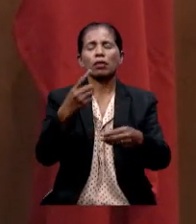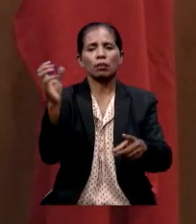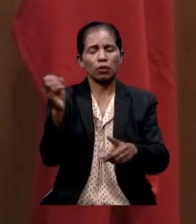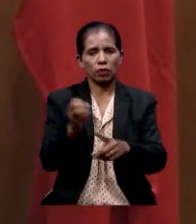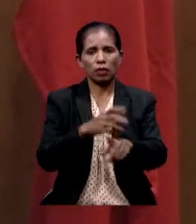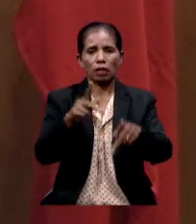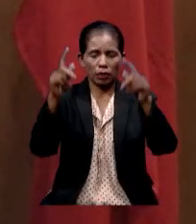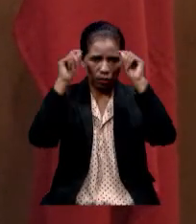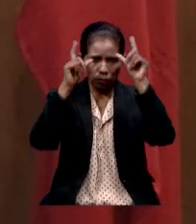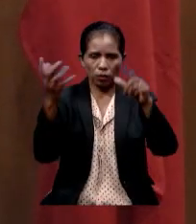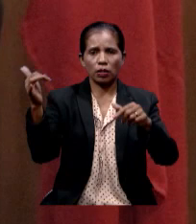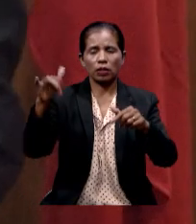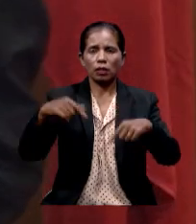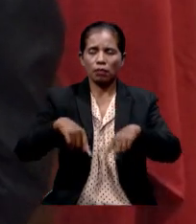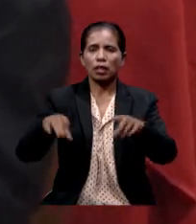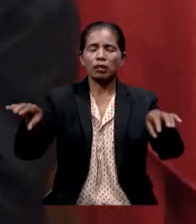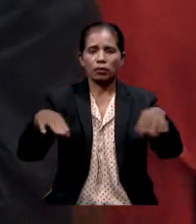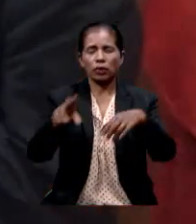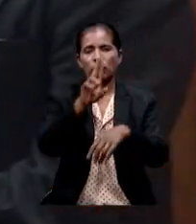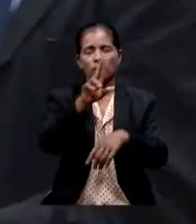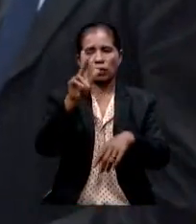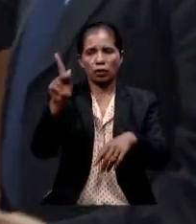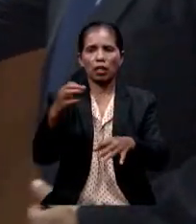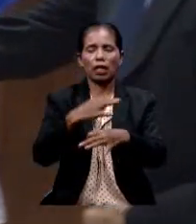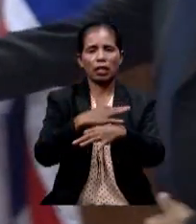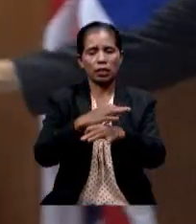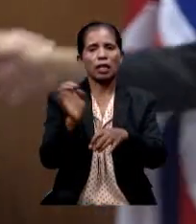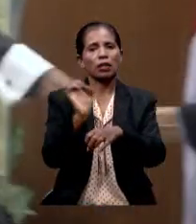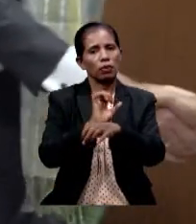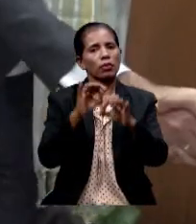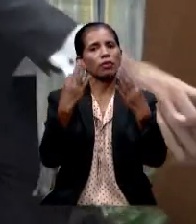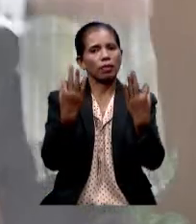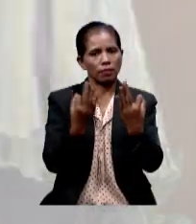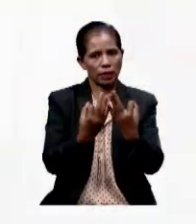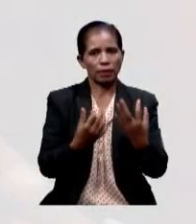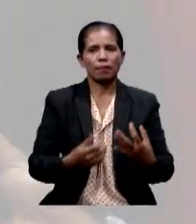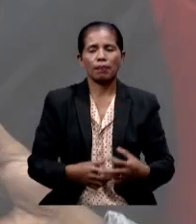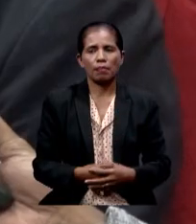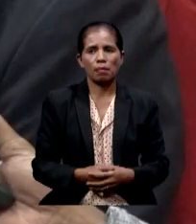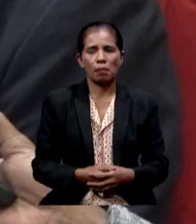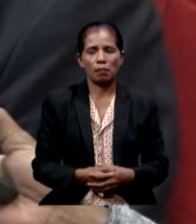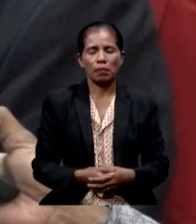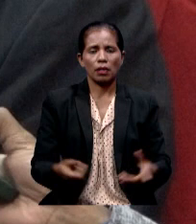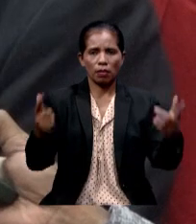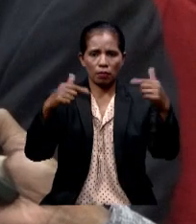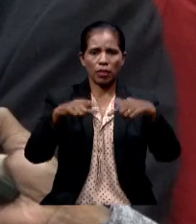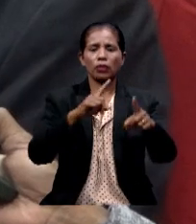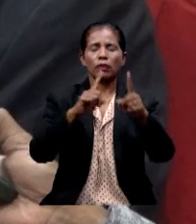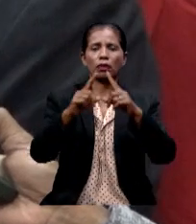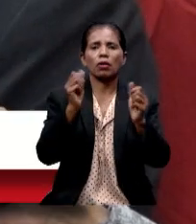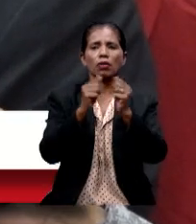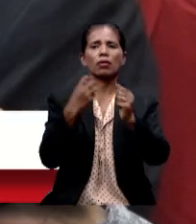oportunidade para Timor Ansira para serviço e a Reino Unido onde radia economia família. Mas a tu curiosidade quando